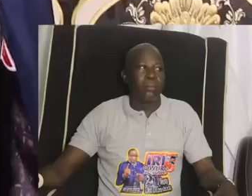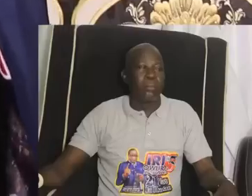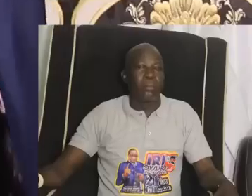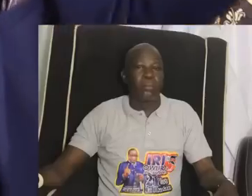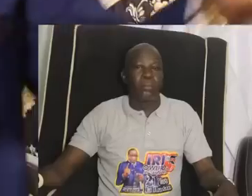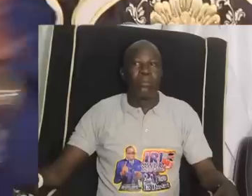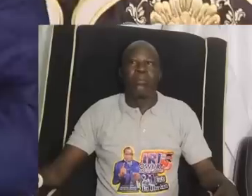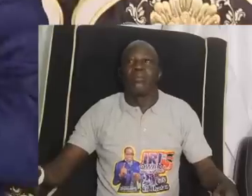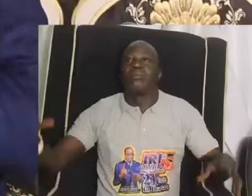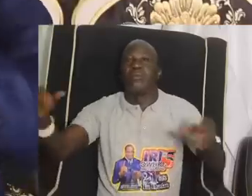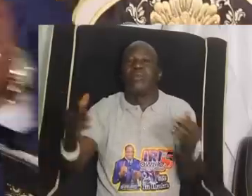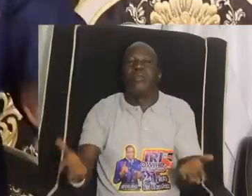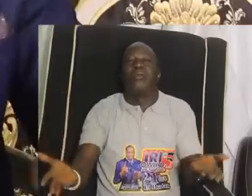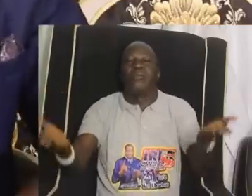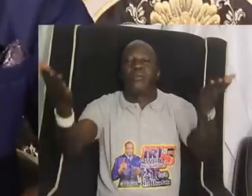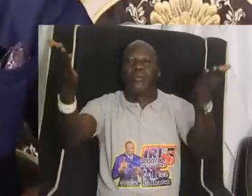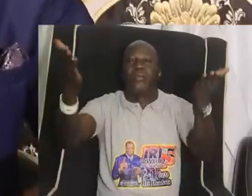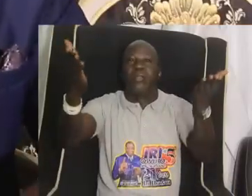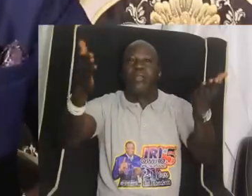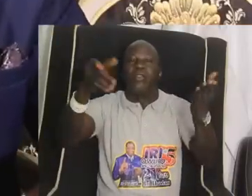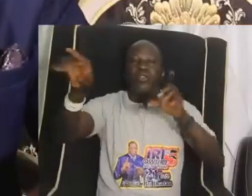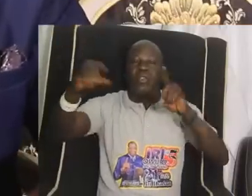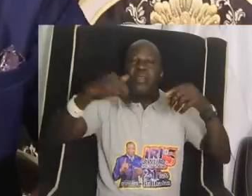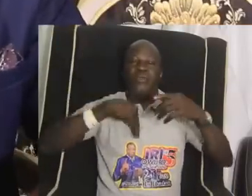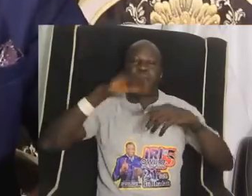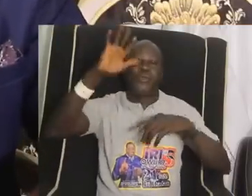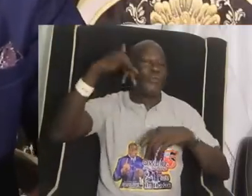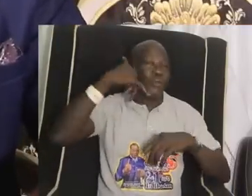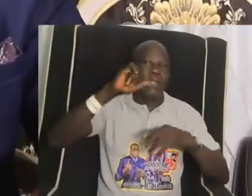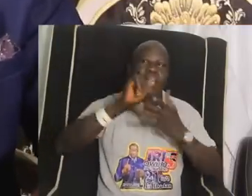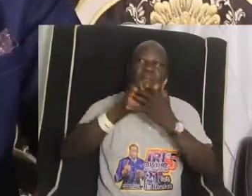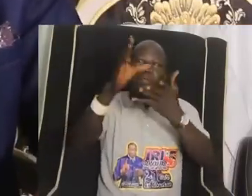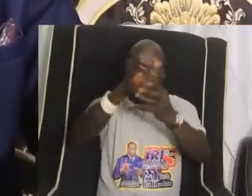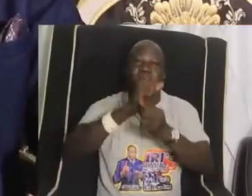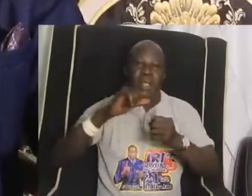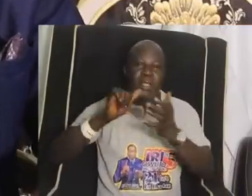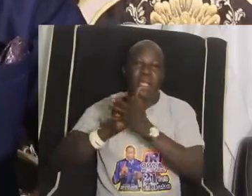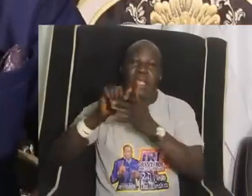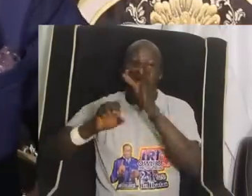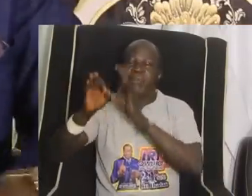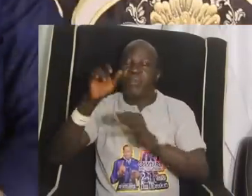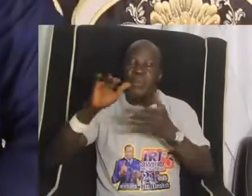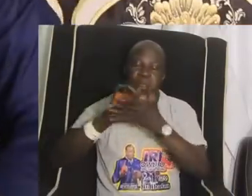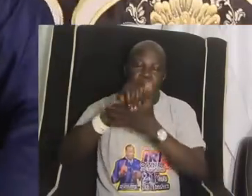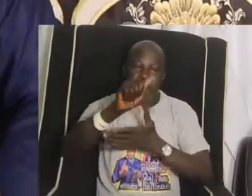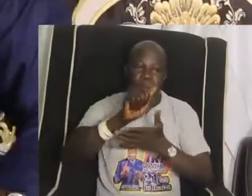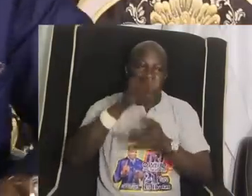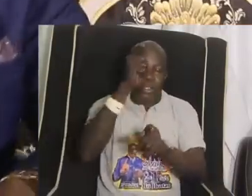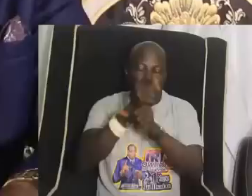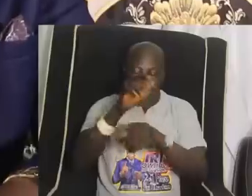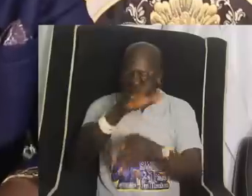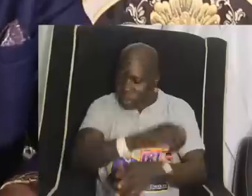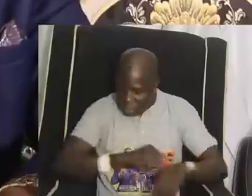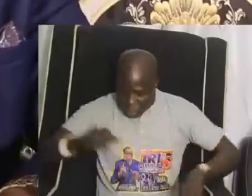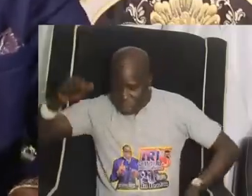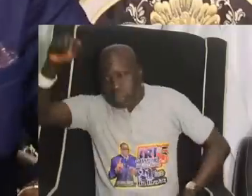e gbo wo soke so ni phone nbe to fi n gba lati to ba ni gbagbo kan mu phone ko na